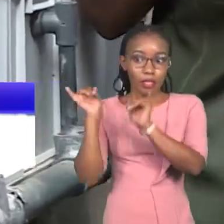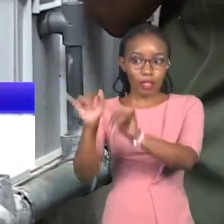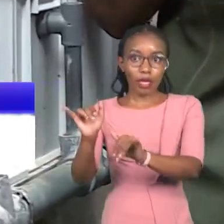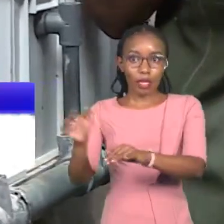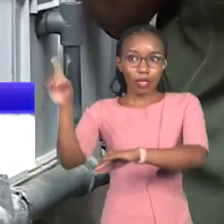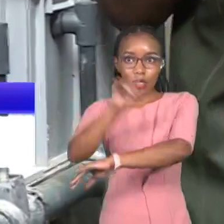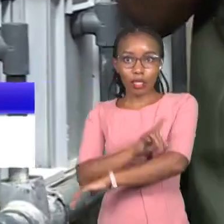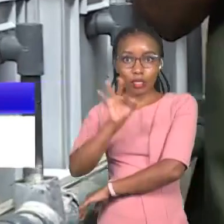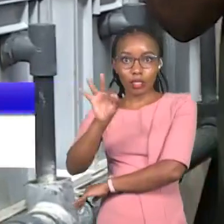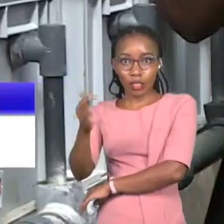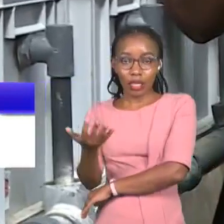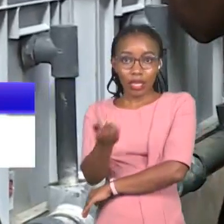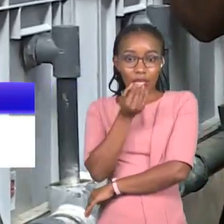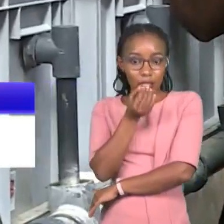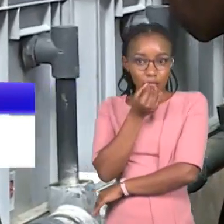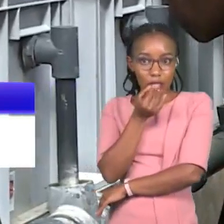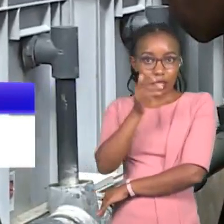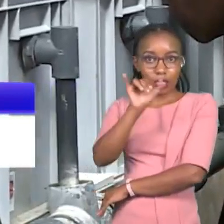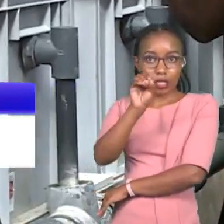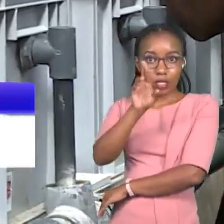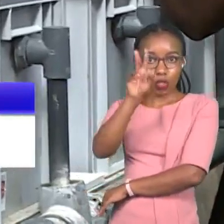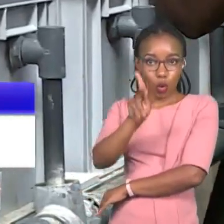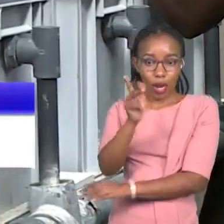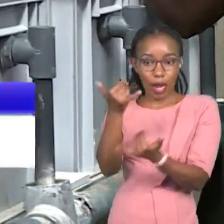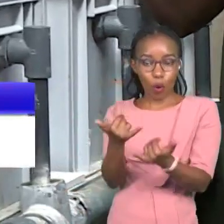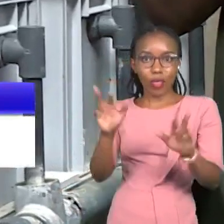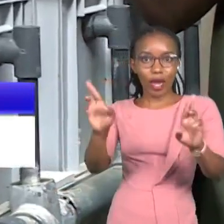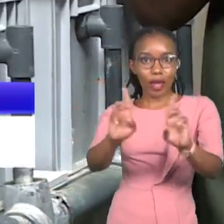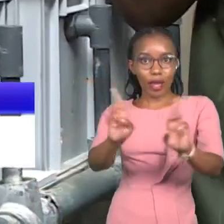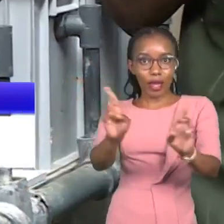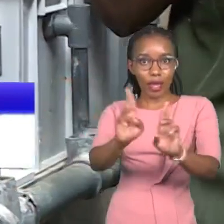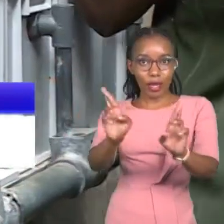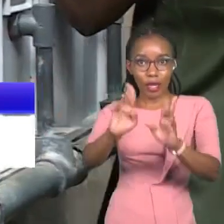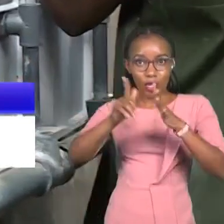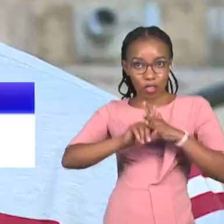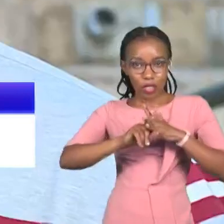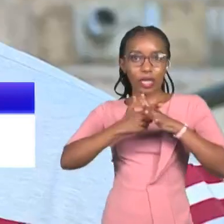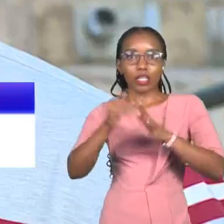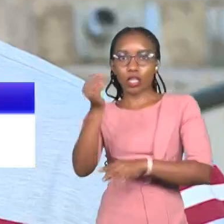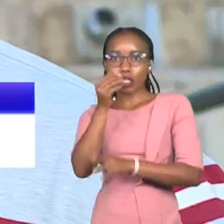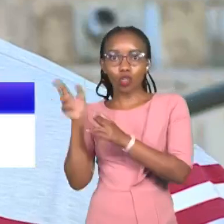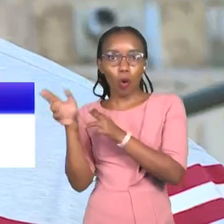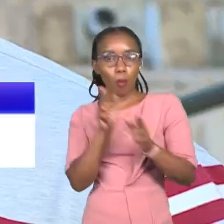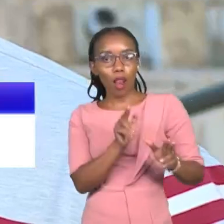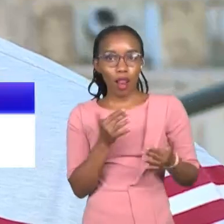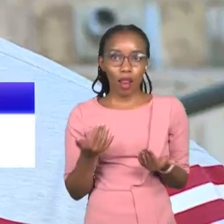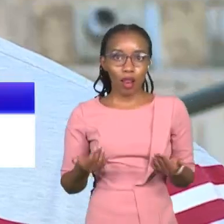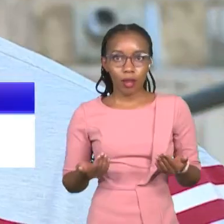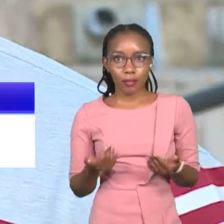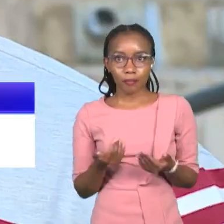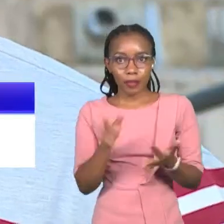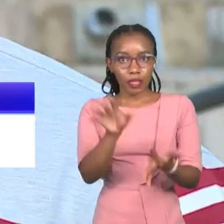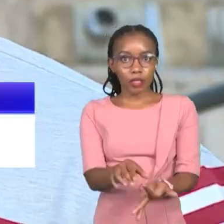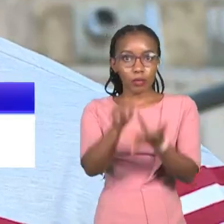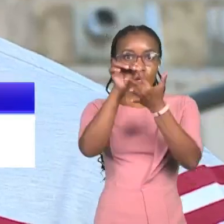They completely feed on the egg yolk, and now they are ready to start feeding. This is a unique farm in